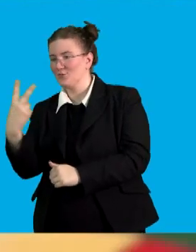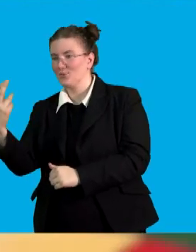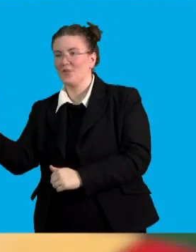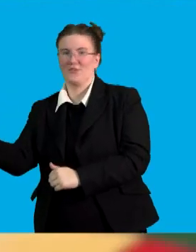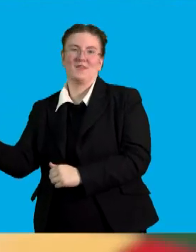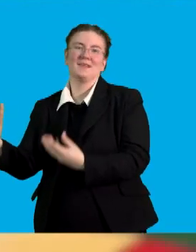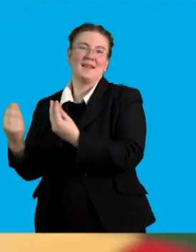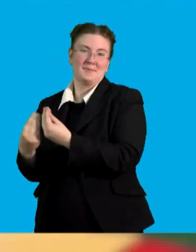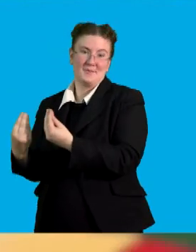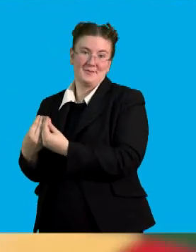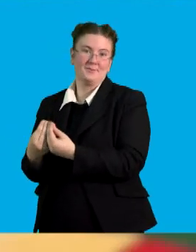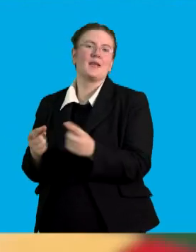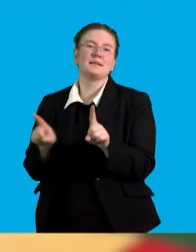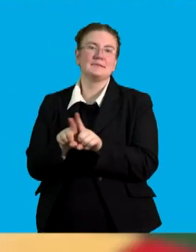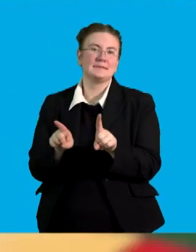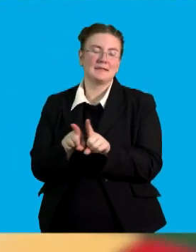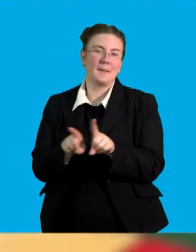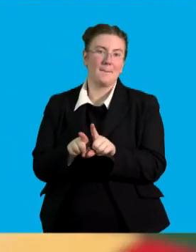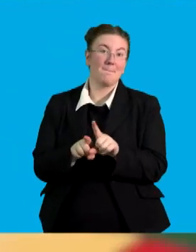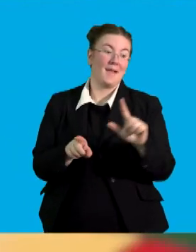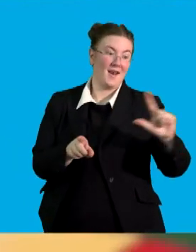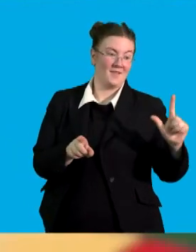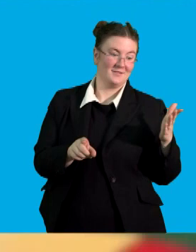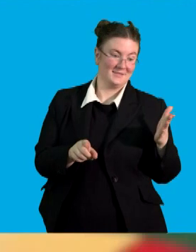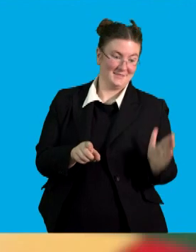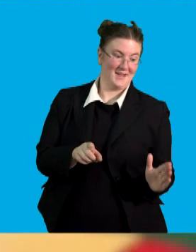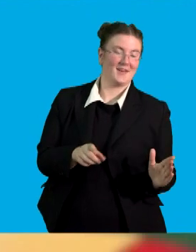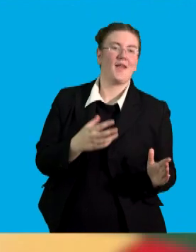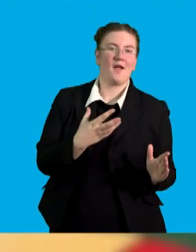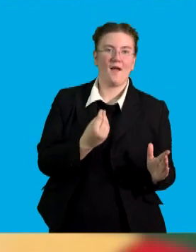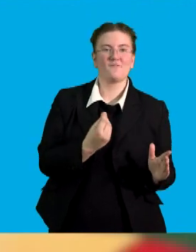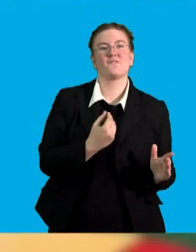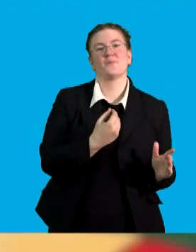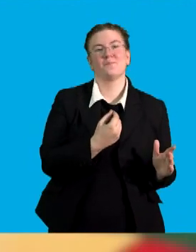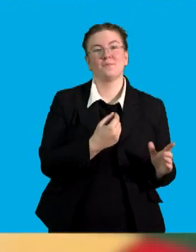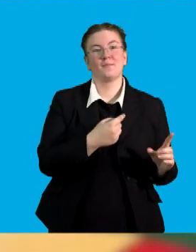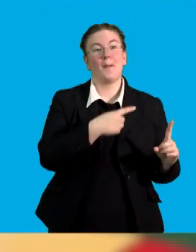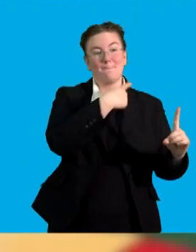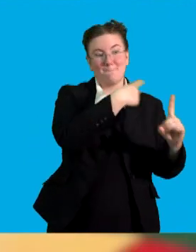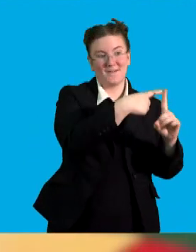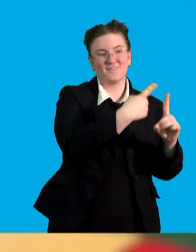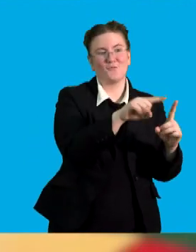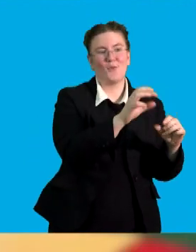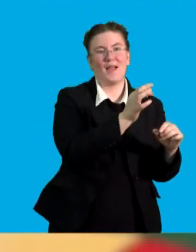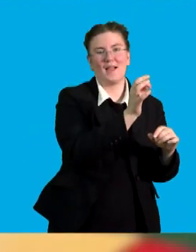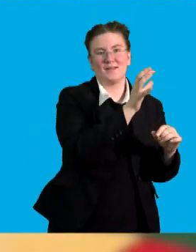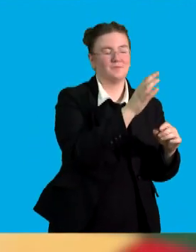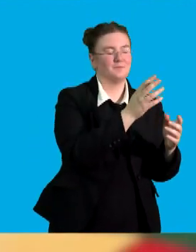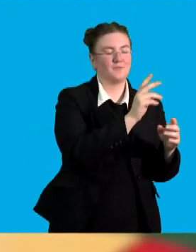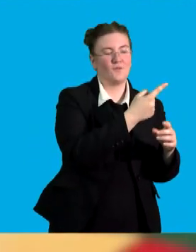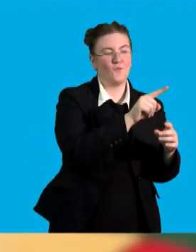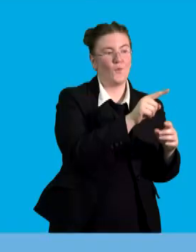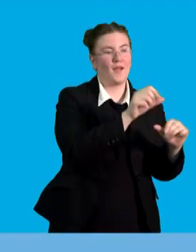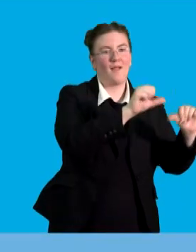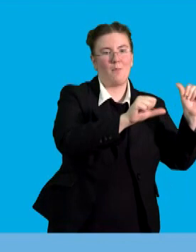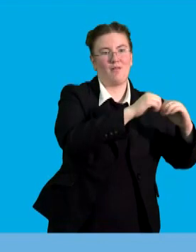that when we have more than one product, then those products will be separated by a plus sign. So, on